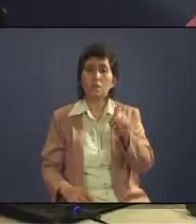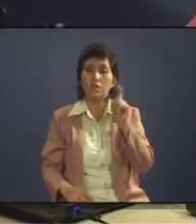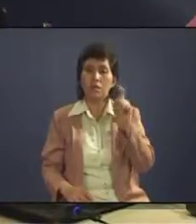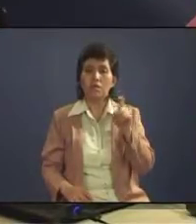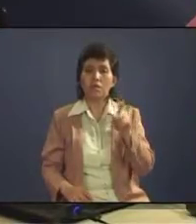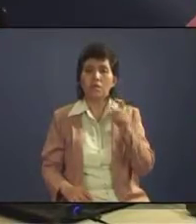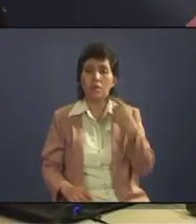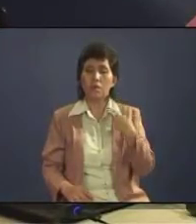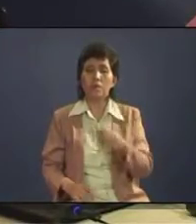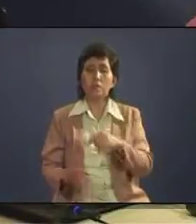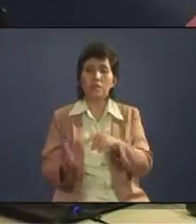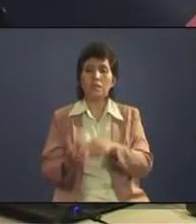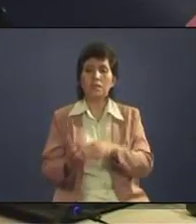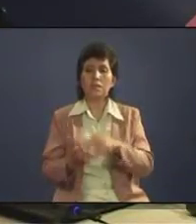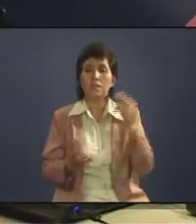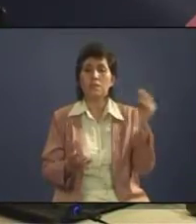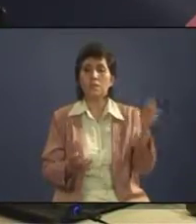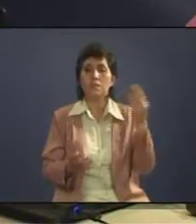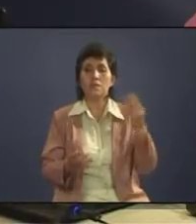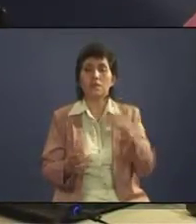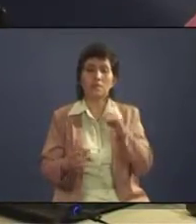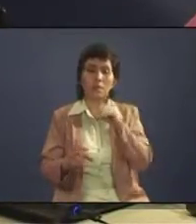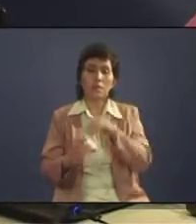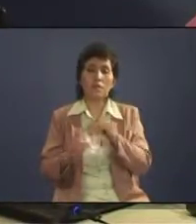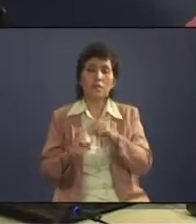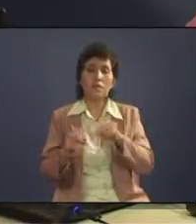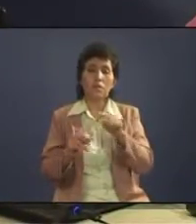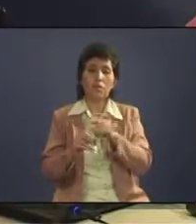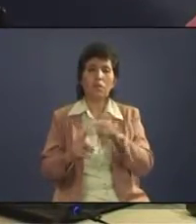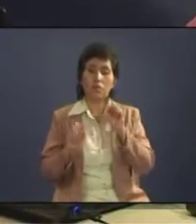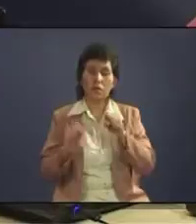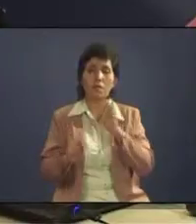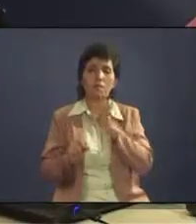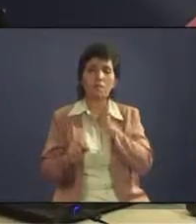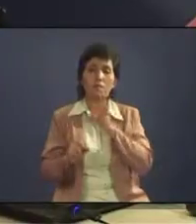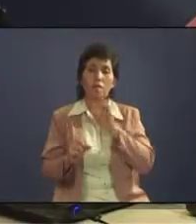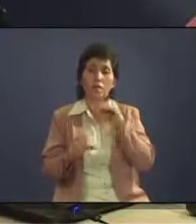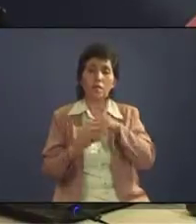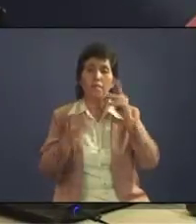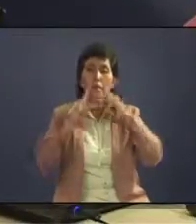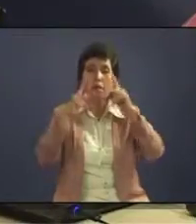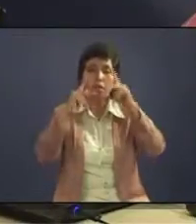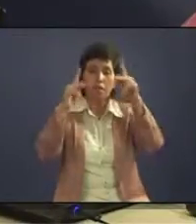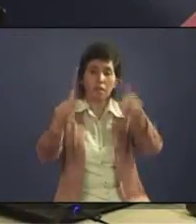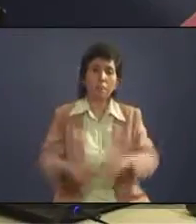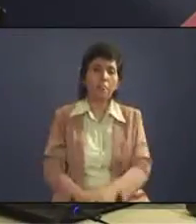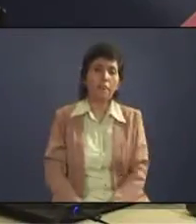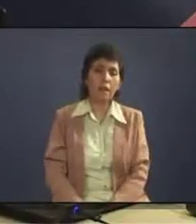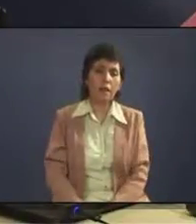It is natural. When you are in a situation, you try to support one another.